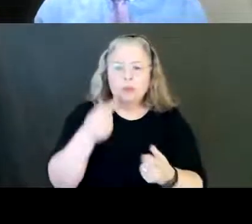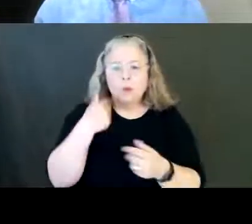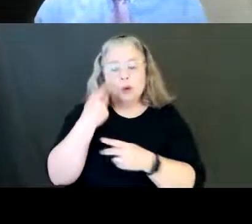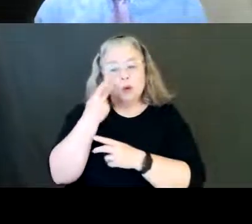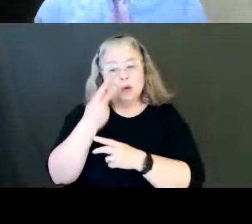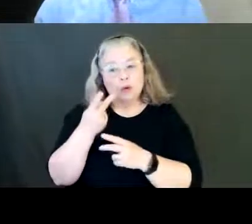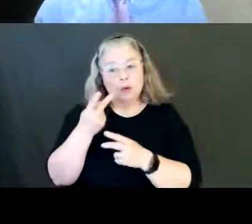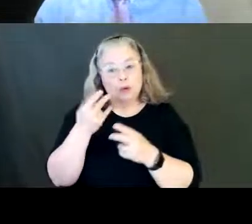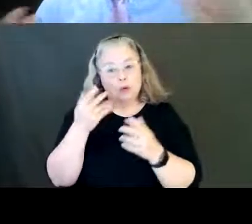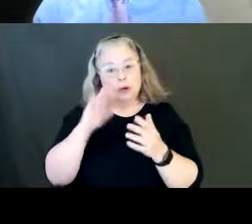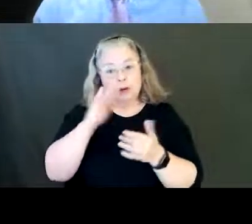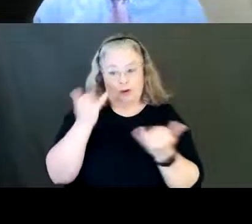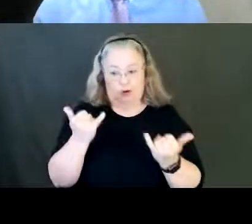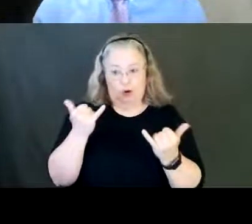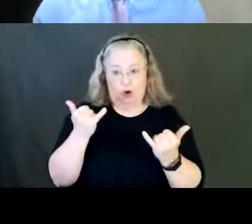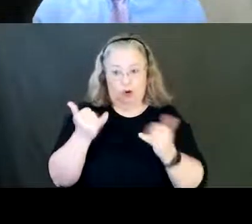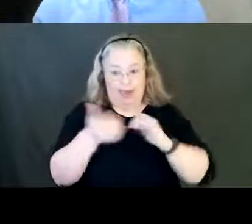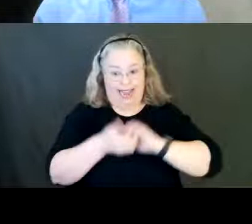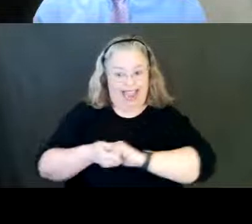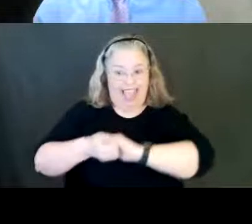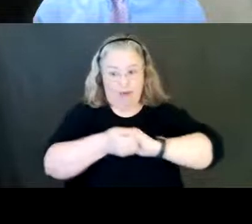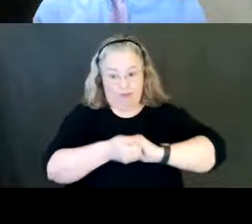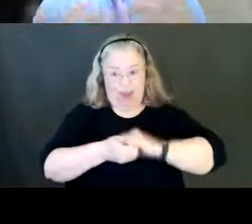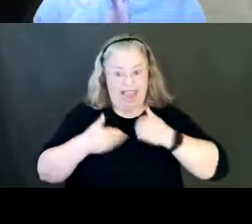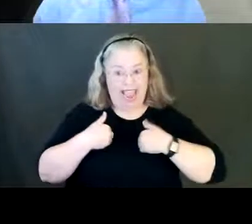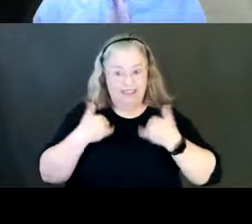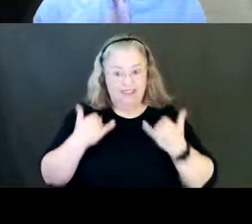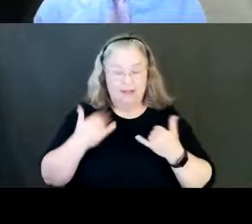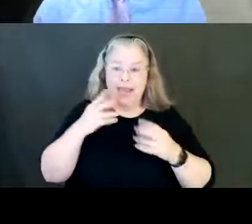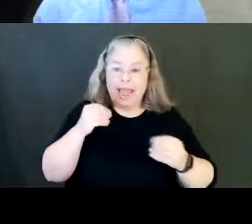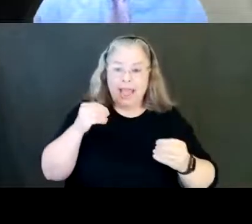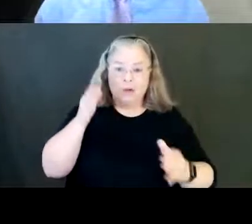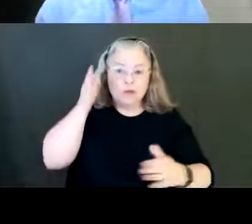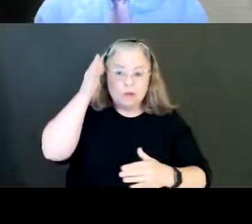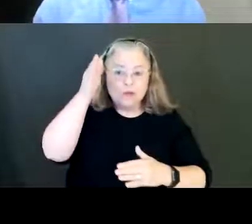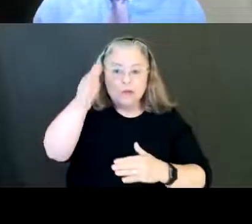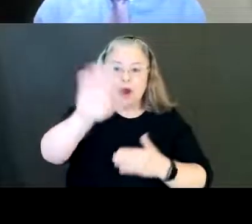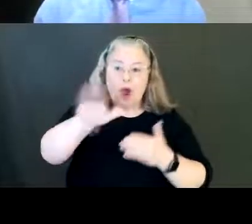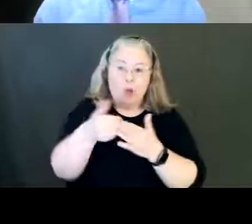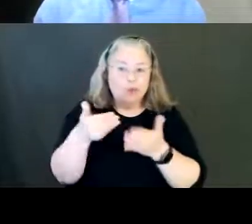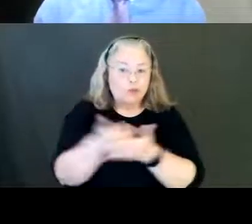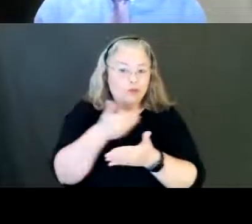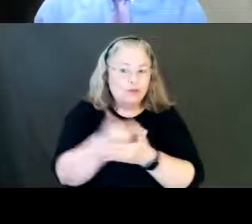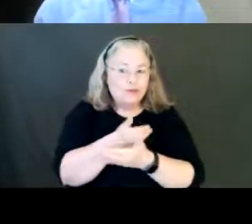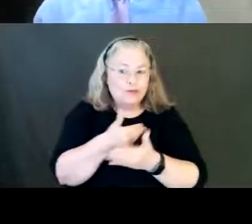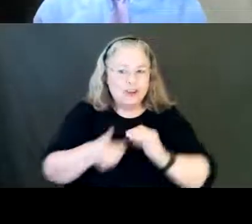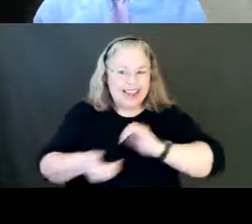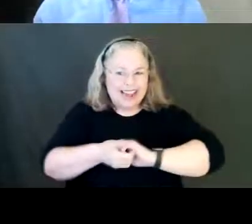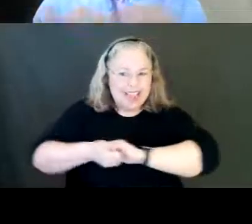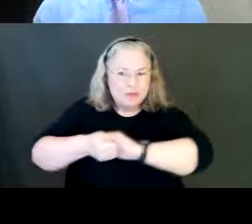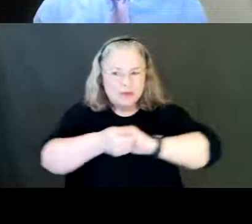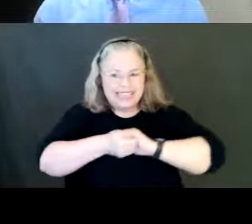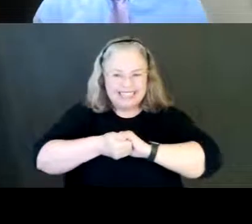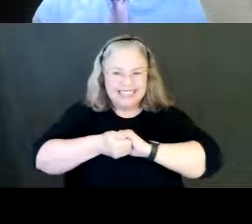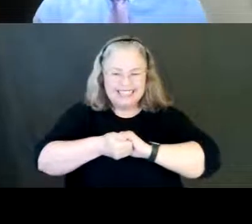current collaboration that we've had and into the future, all of the collaboration that we will have. I think